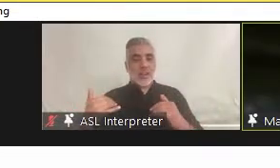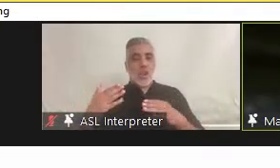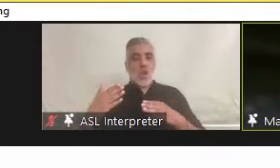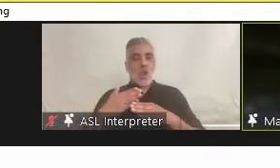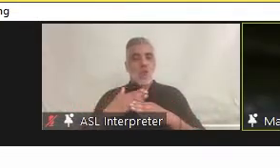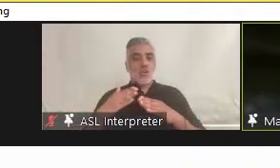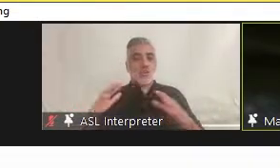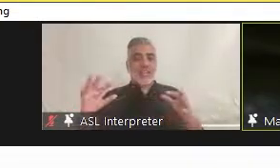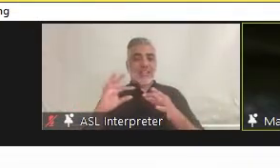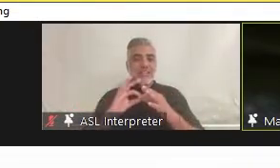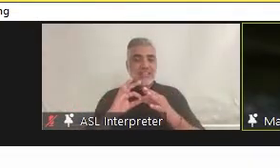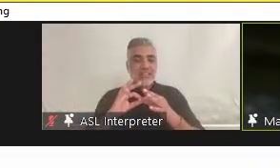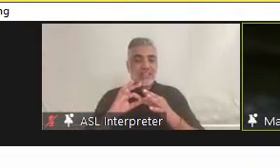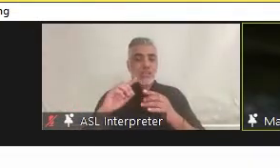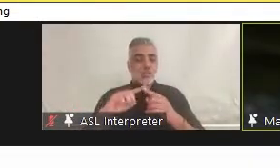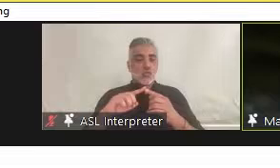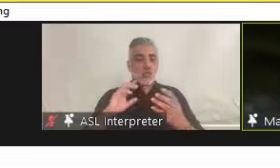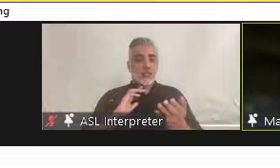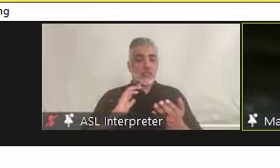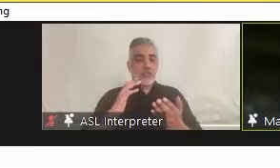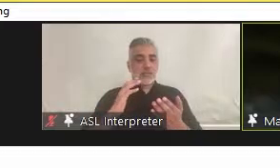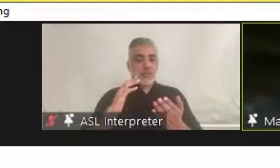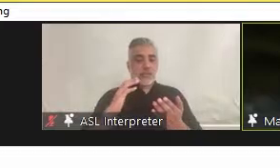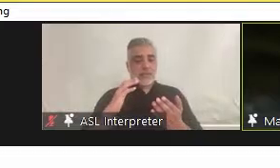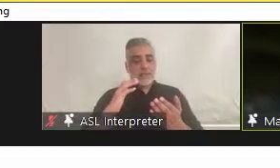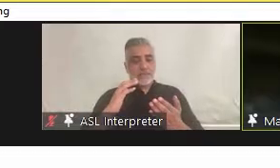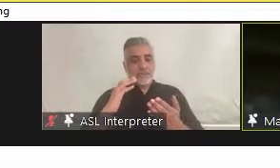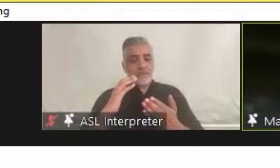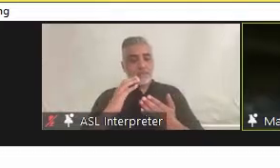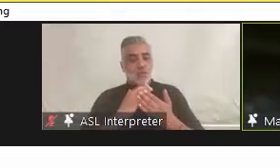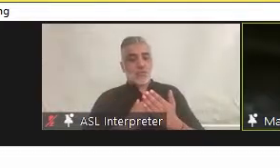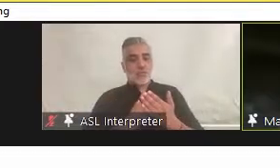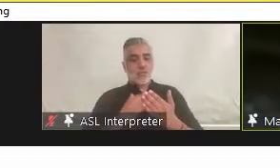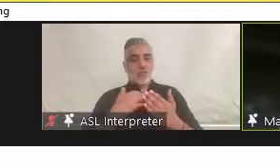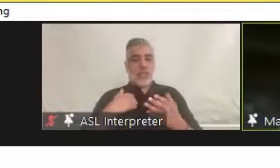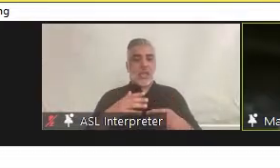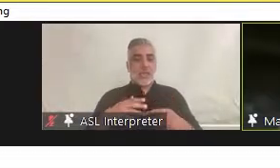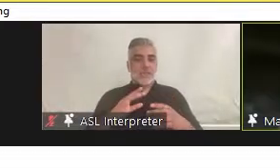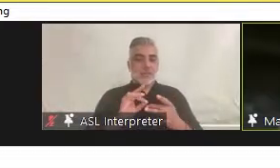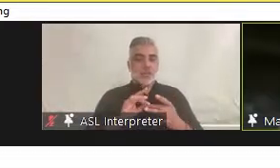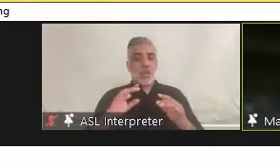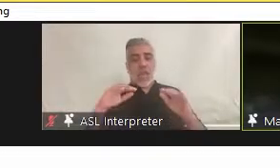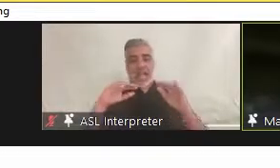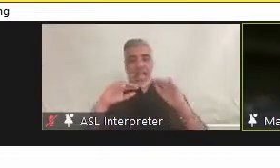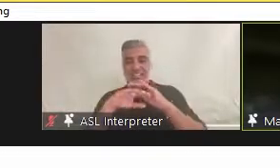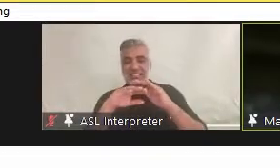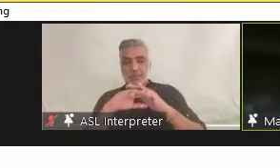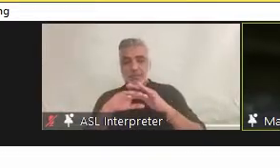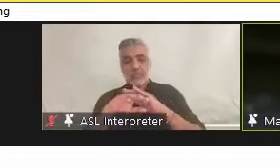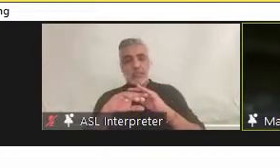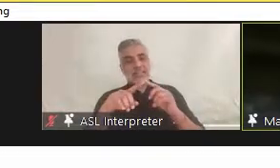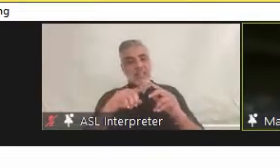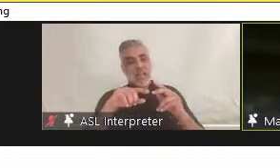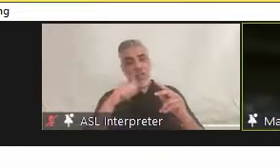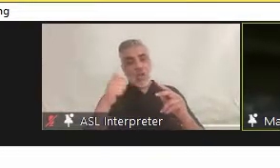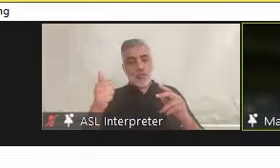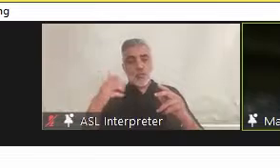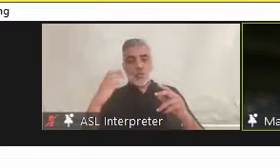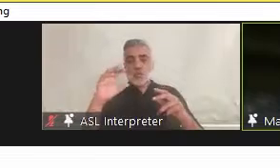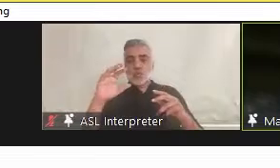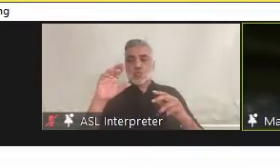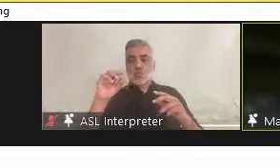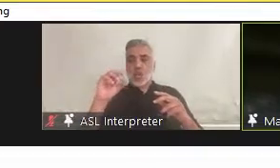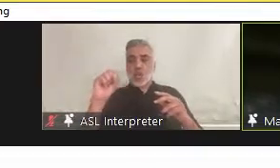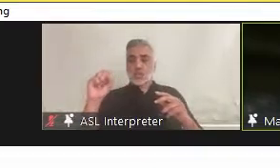box to these products I'm mentioning. Thank you so much. So accessibility is another cross-cutting topic